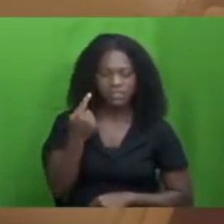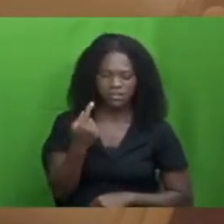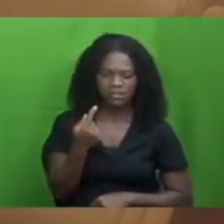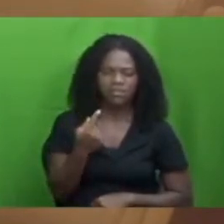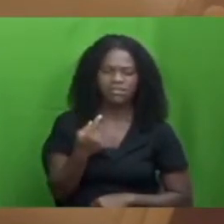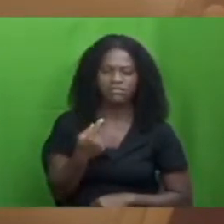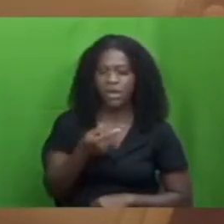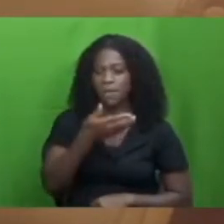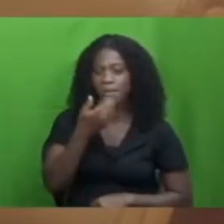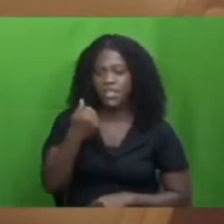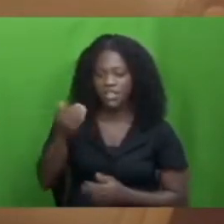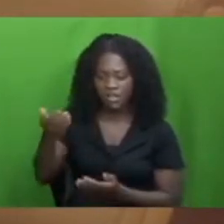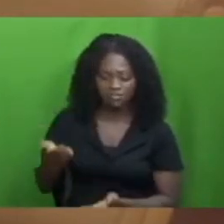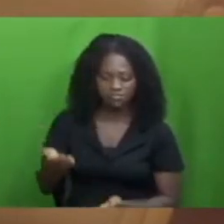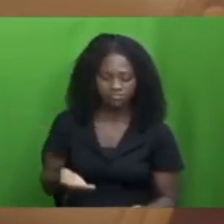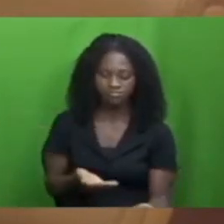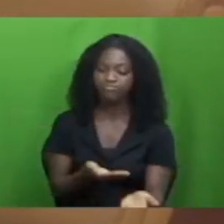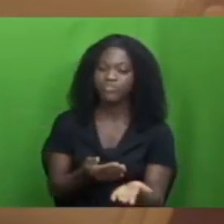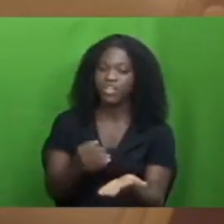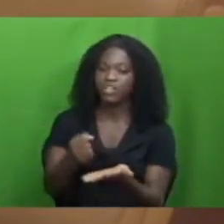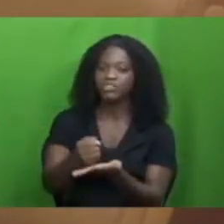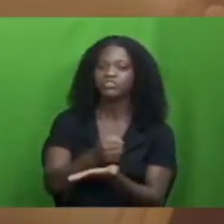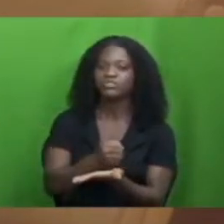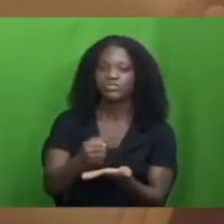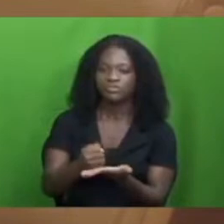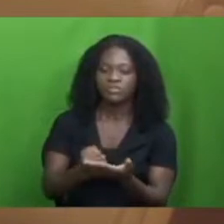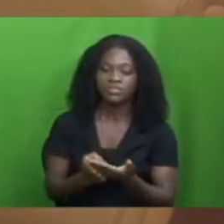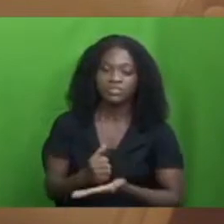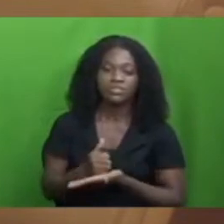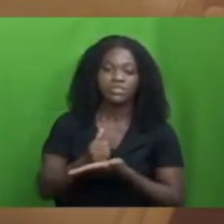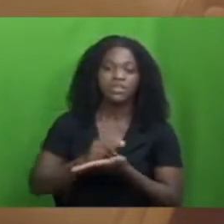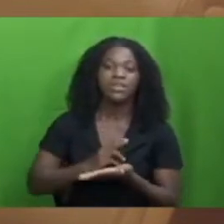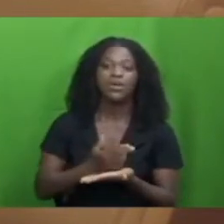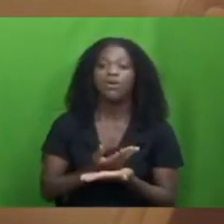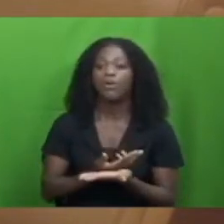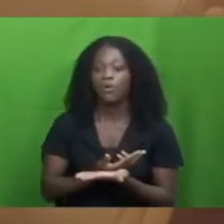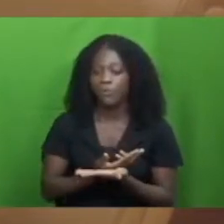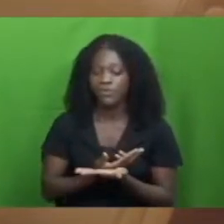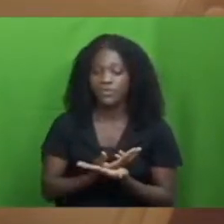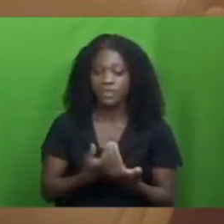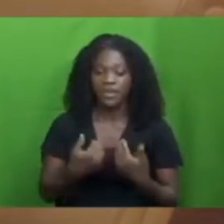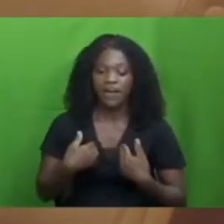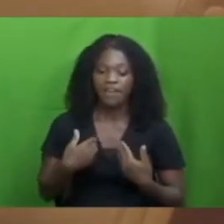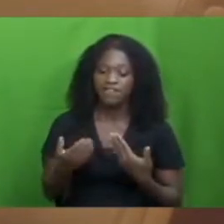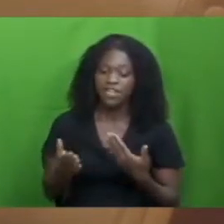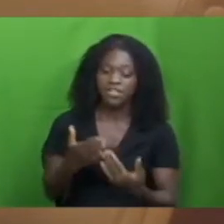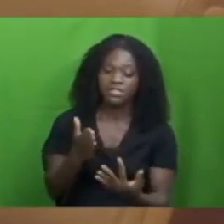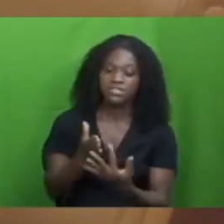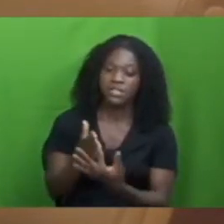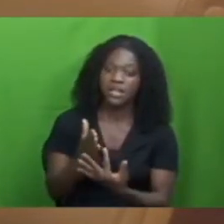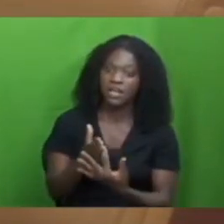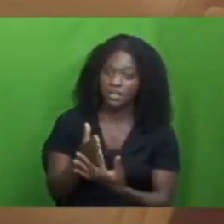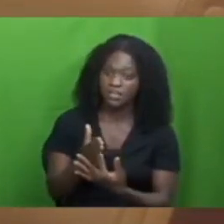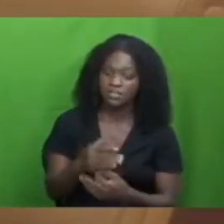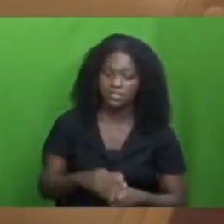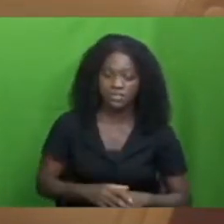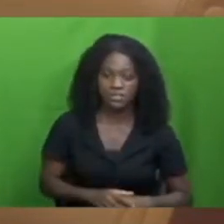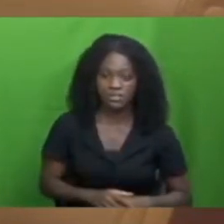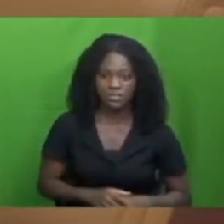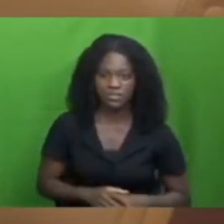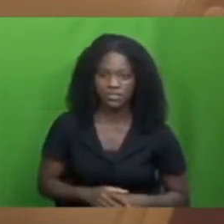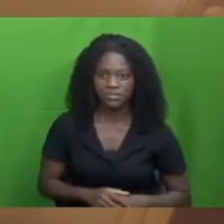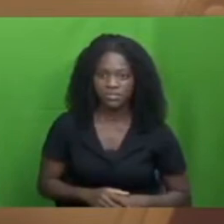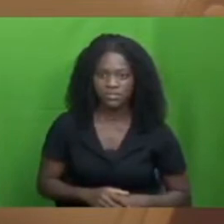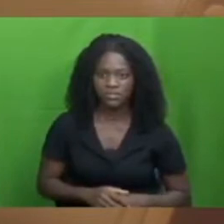it should be late or not, and not this the other way. So I will prevail upon you, Mr. Speaker, to lay the document,